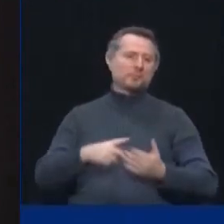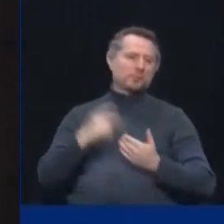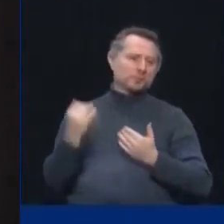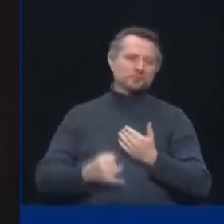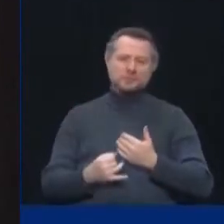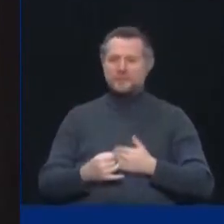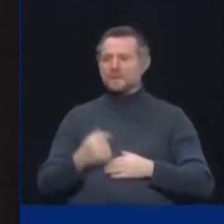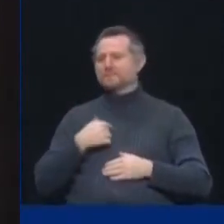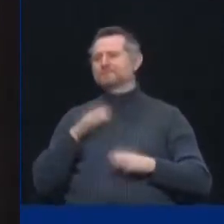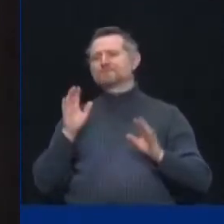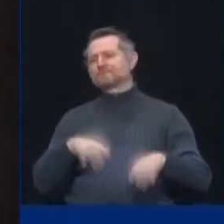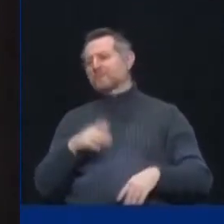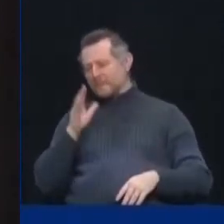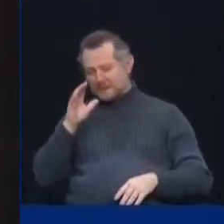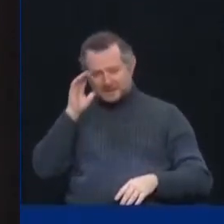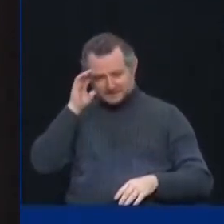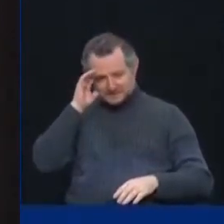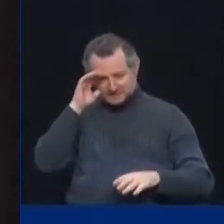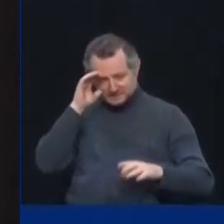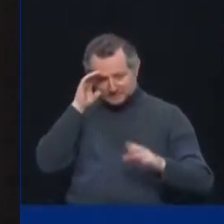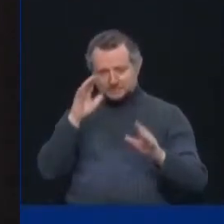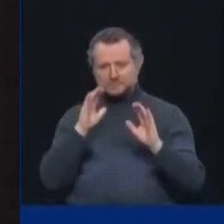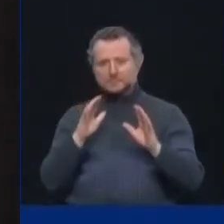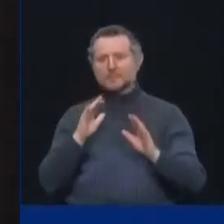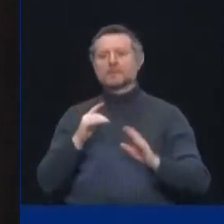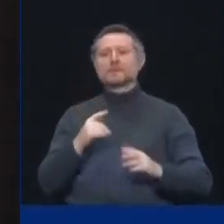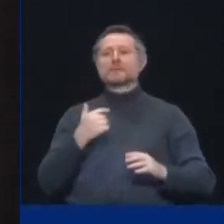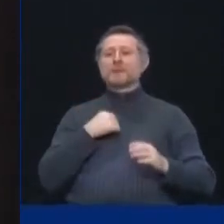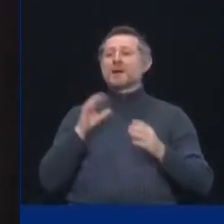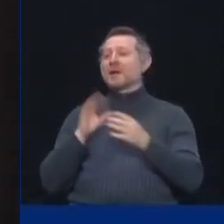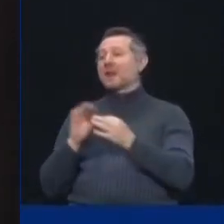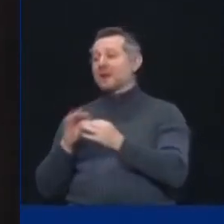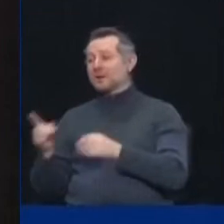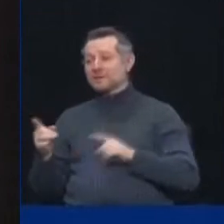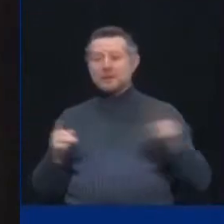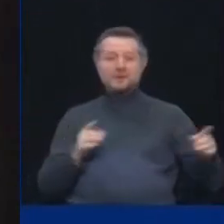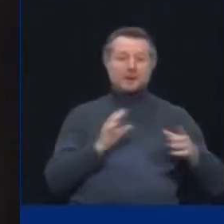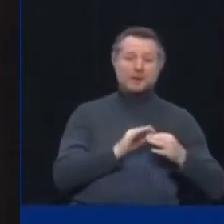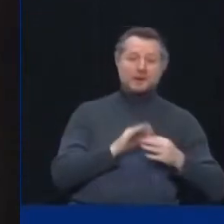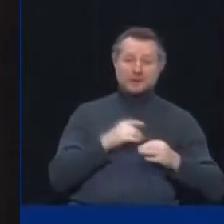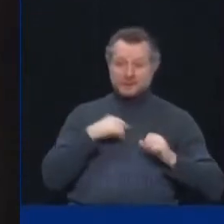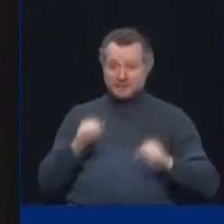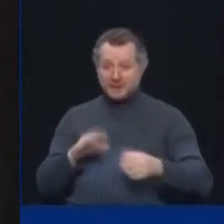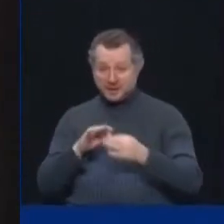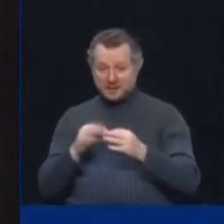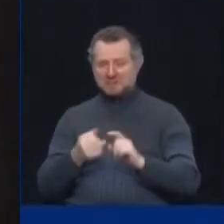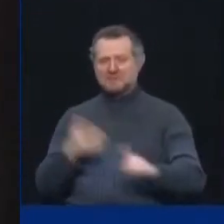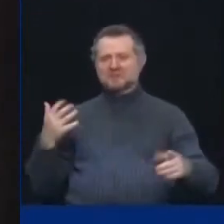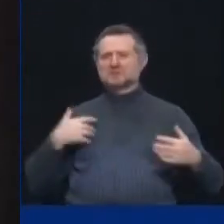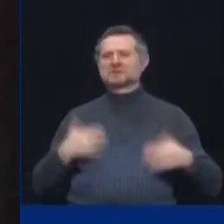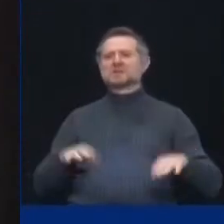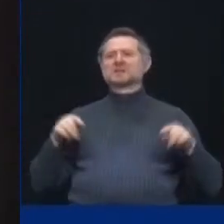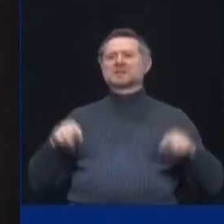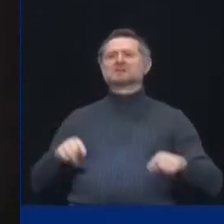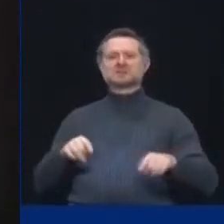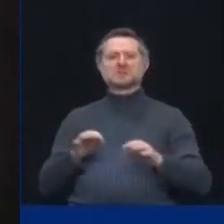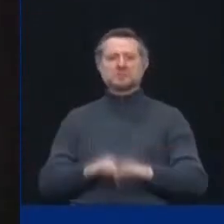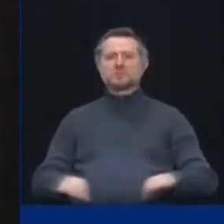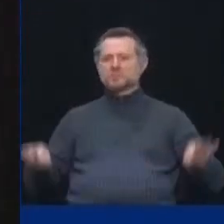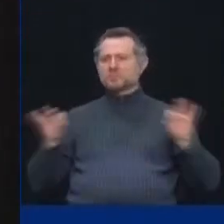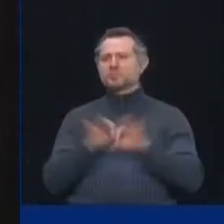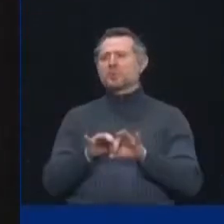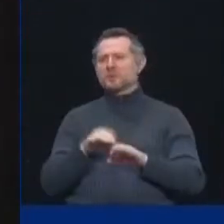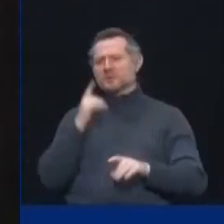know, I agree with what these people are saying. How much more can I say? So, this is so important to, Co-op